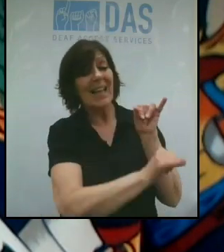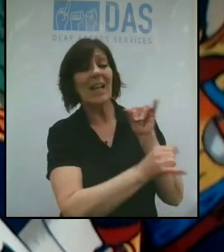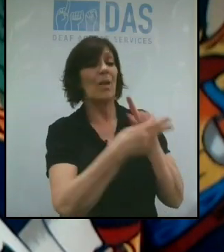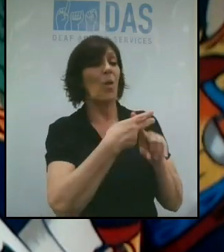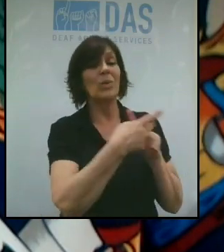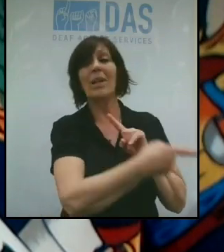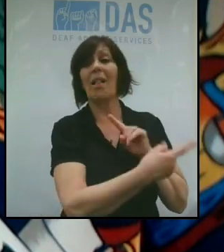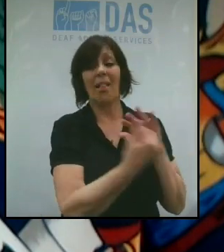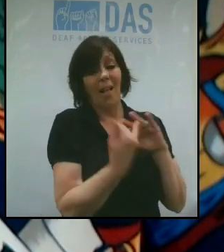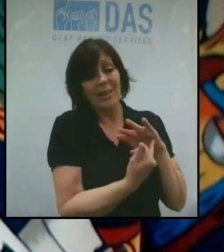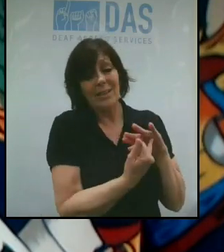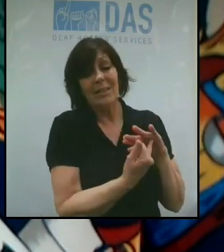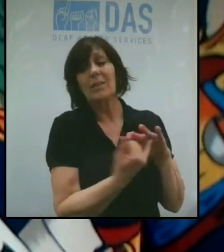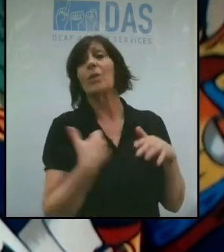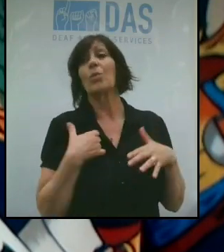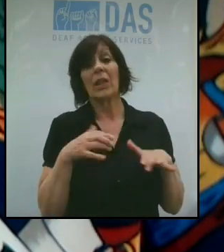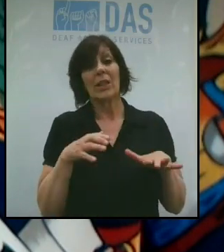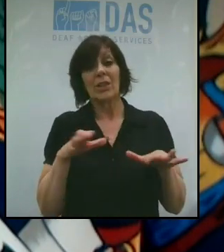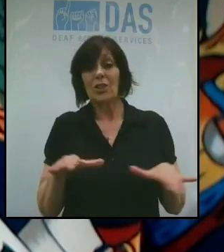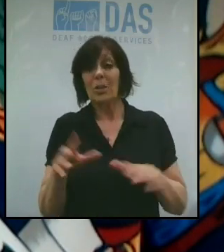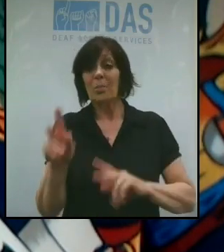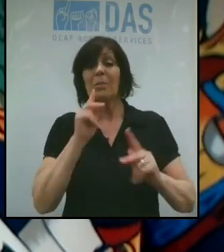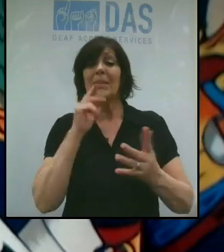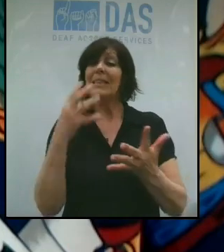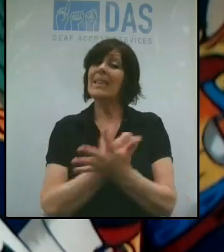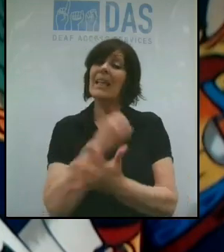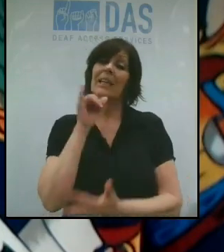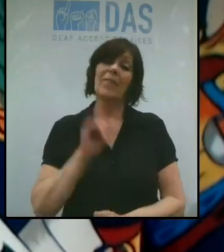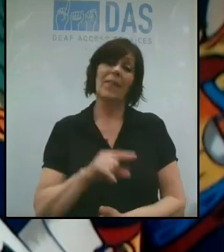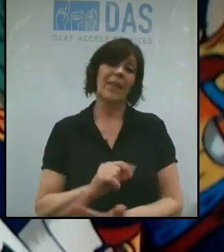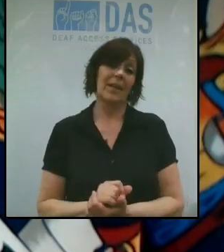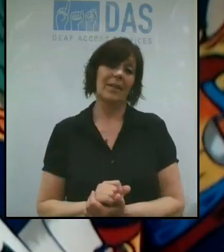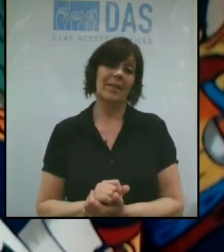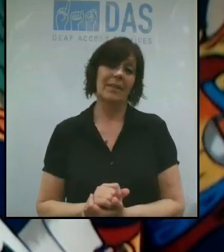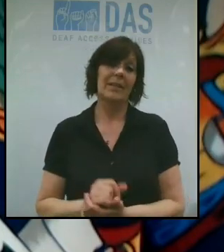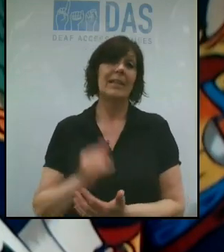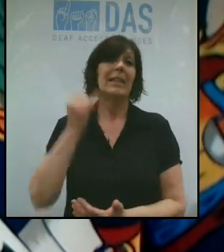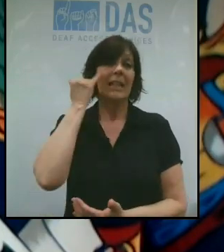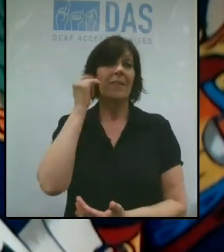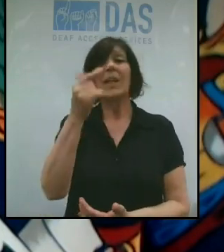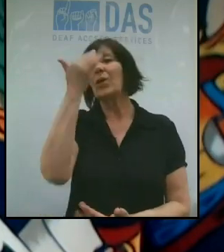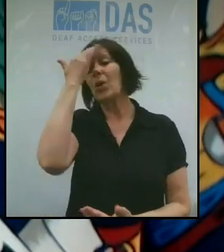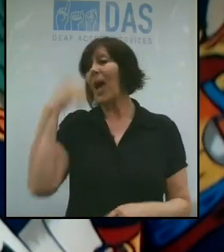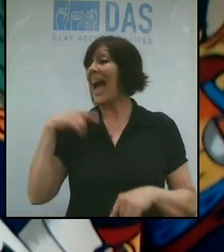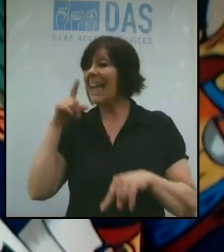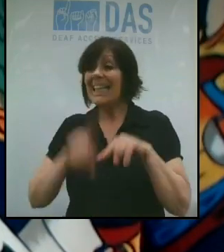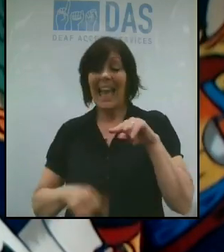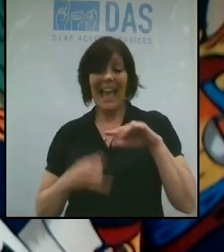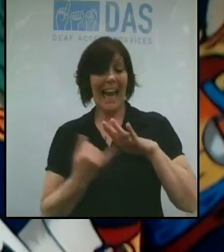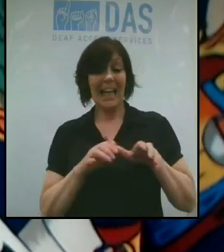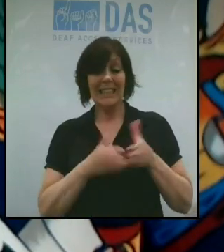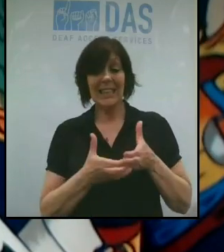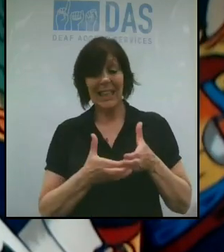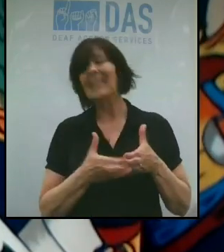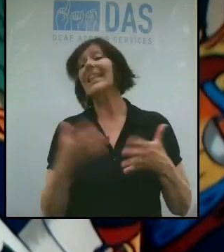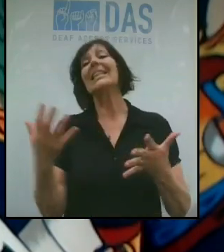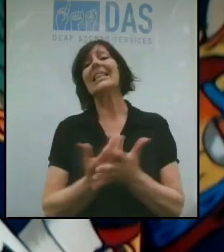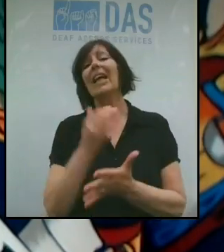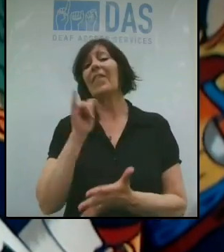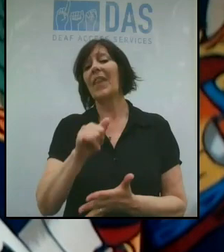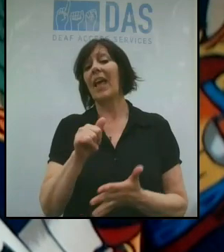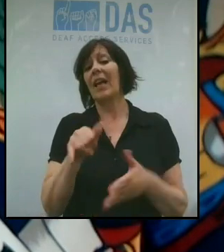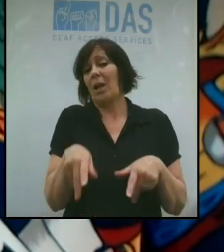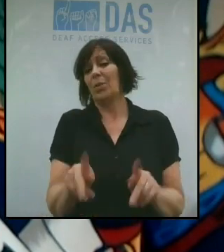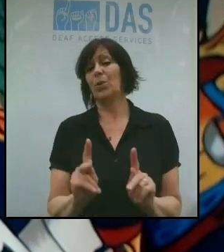quarantine. So we really encourage people to take advantage of that if they know that wherever their situation is, they aren't going to be able to remain in isolation.